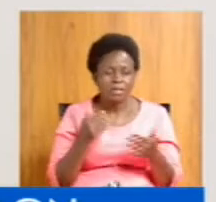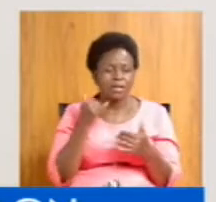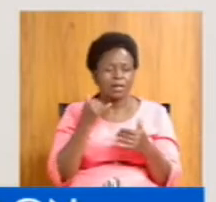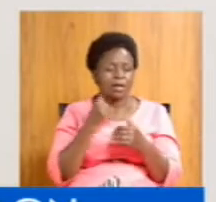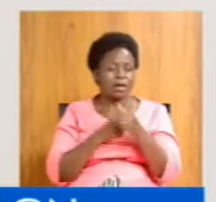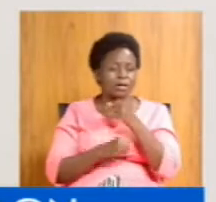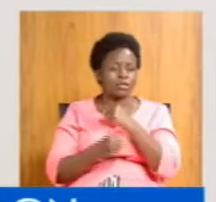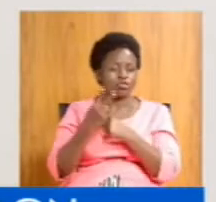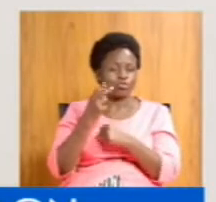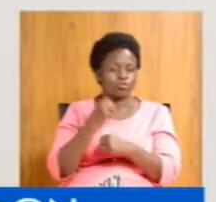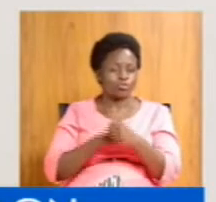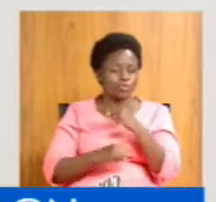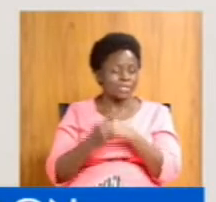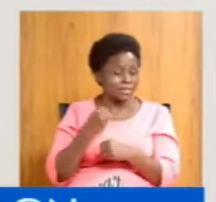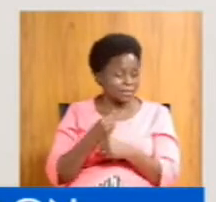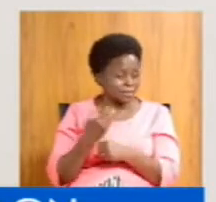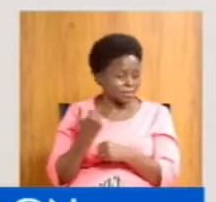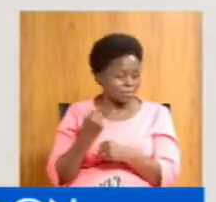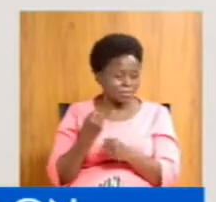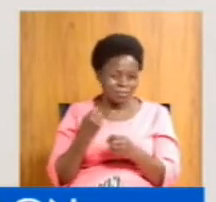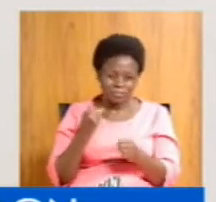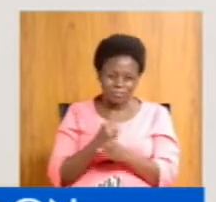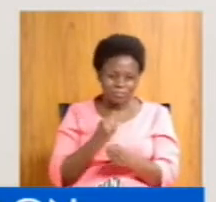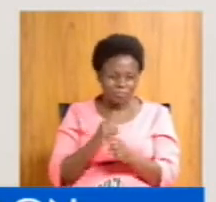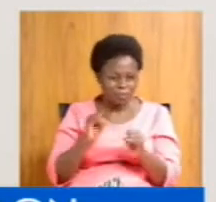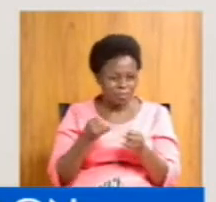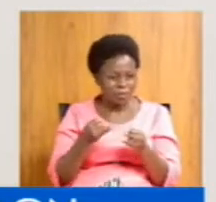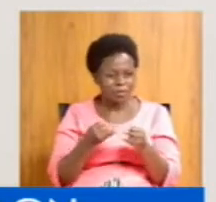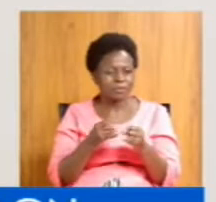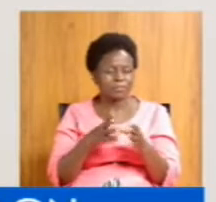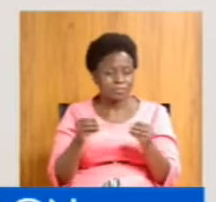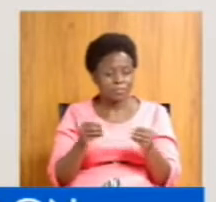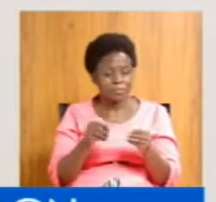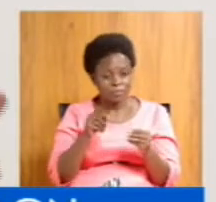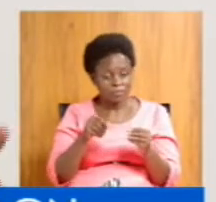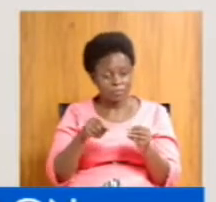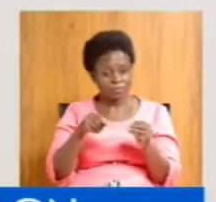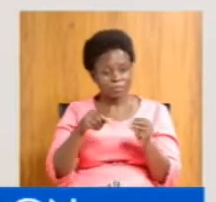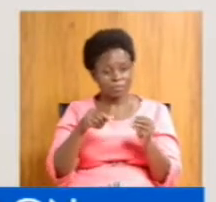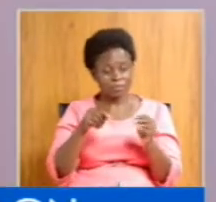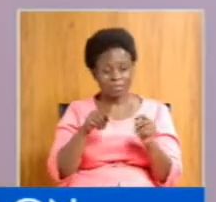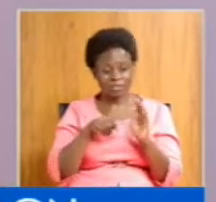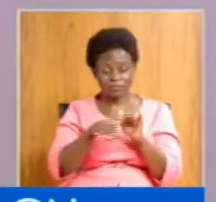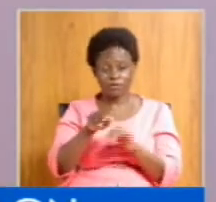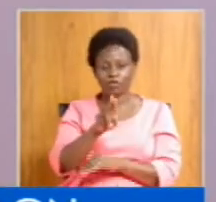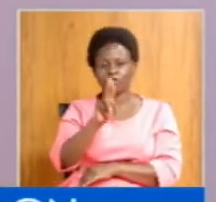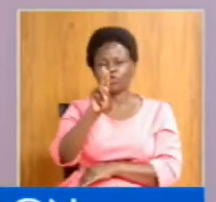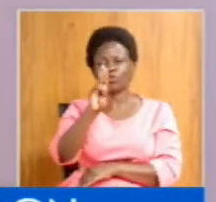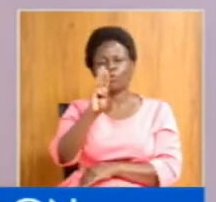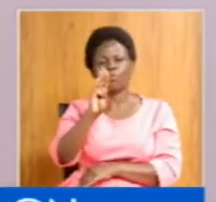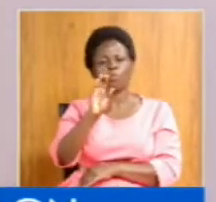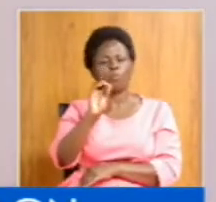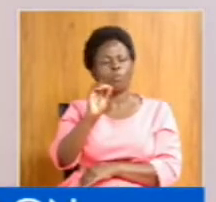a lot of efforts have been done to electrify Uganda but as per UBOS in